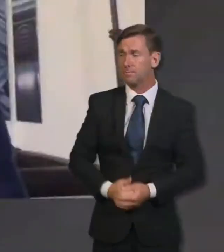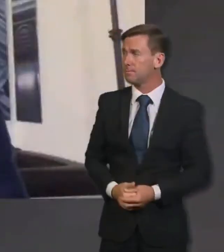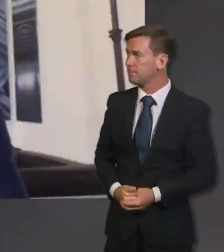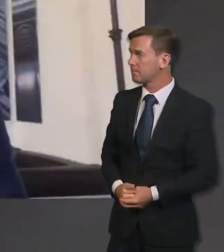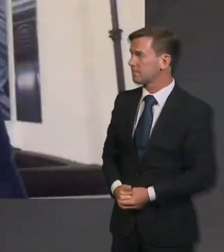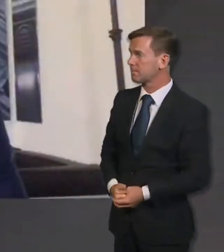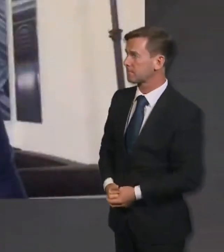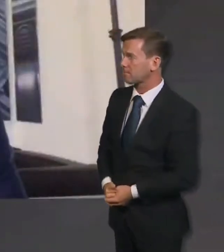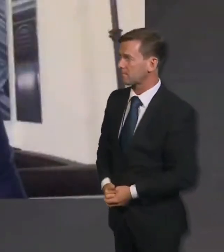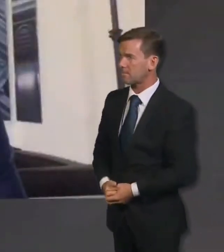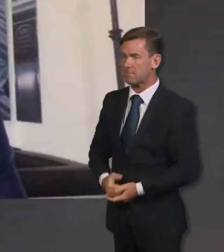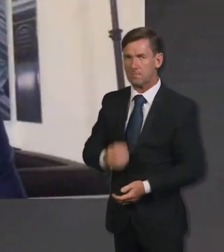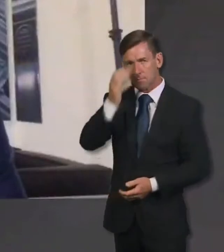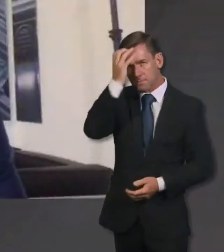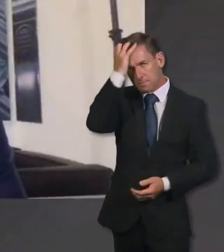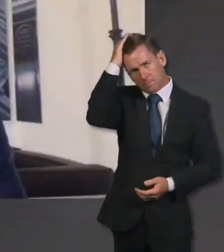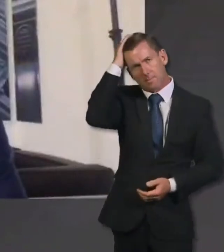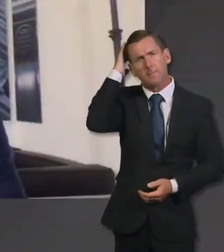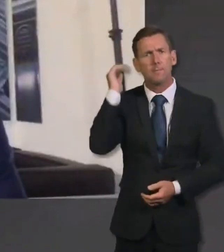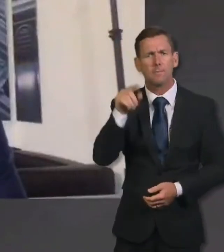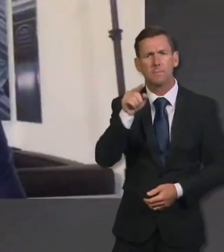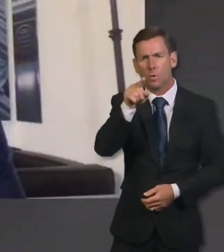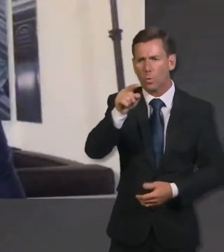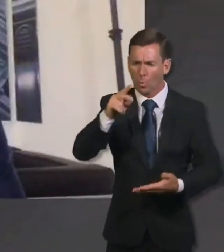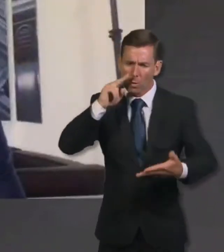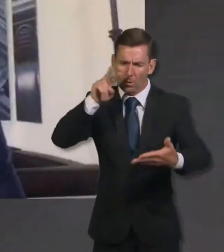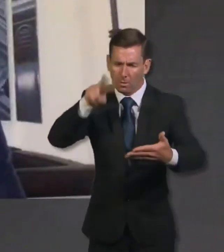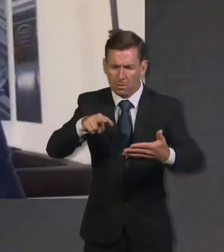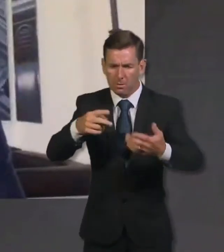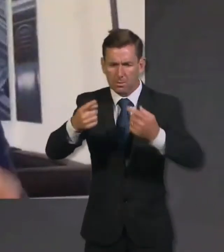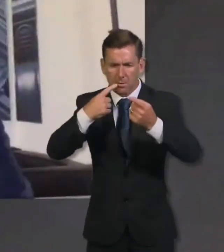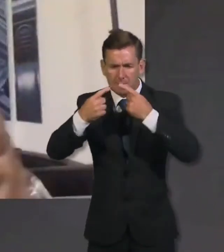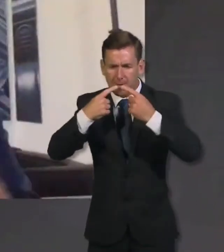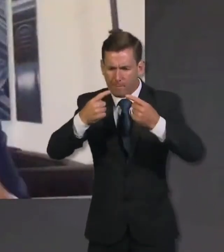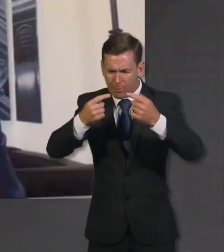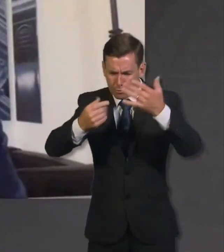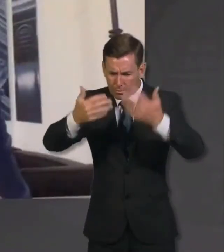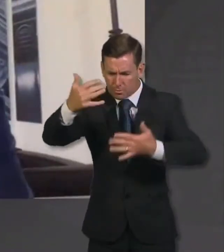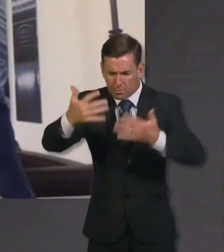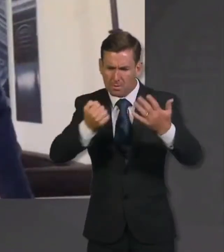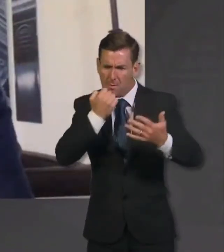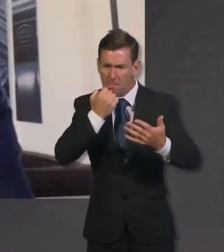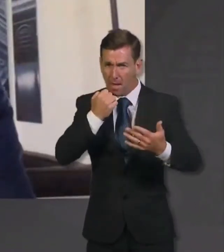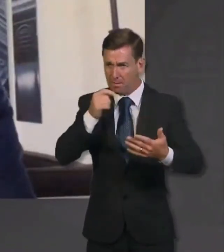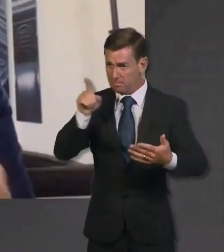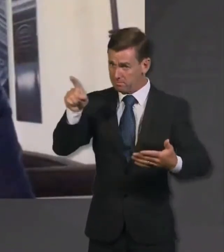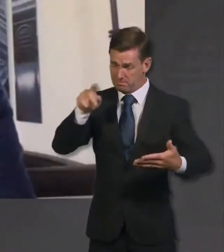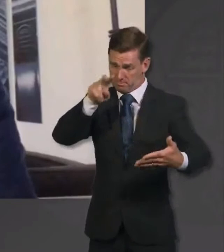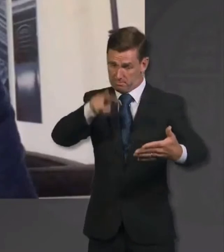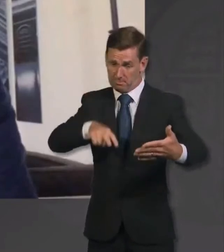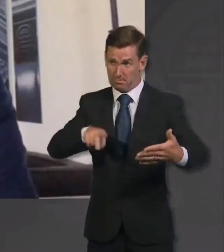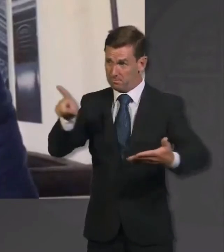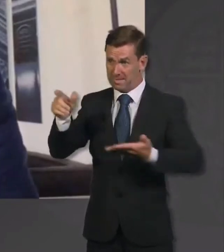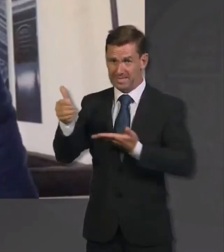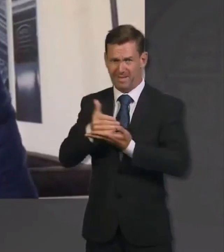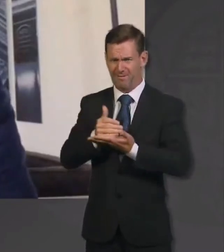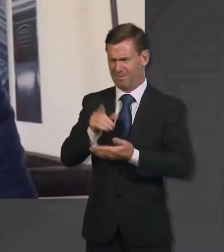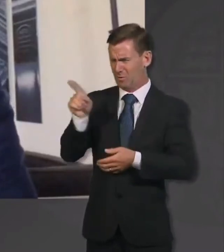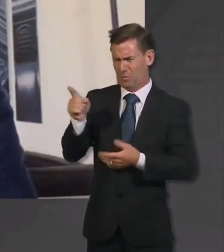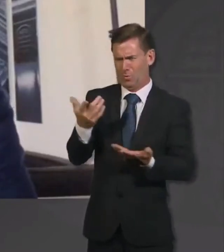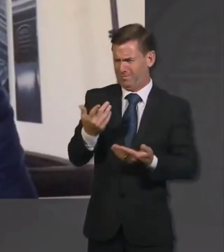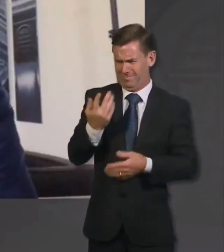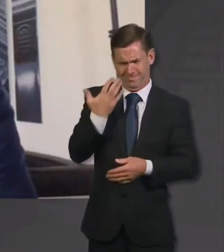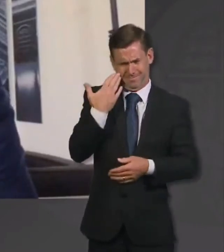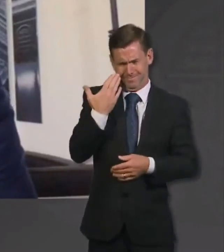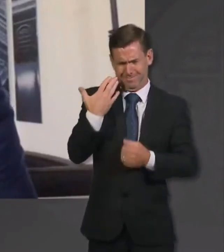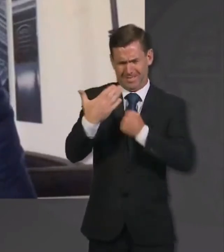so far suggests that this is safe to do what you're doing today? I mean, how much data could you have seen? Because speaking to a couple of scientists today,